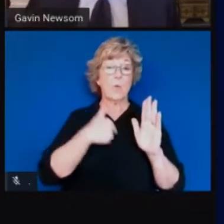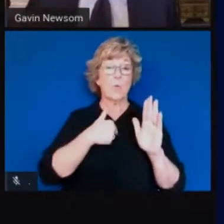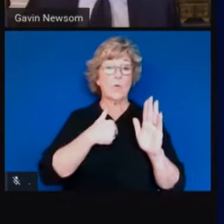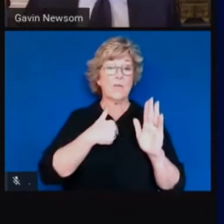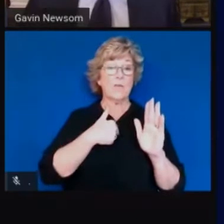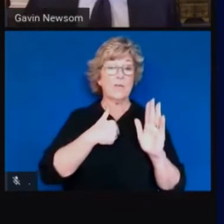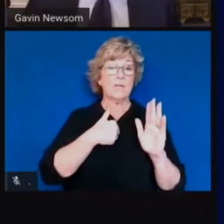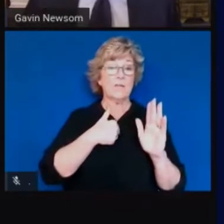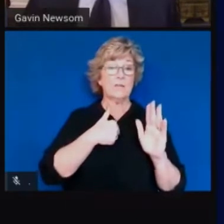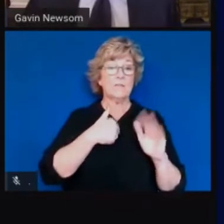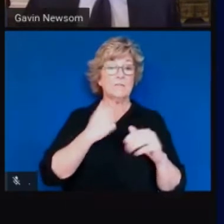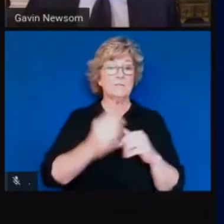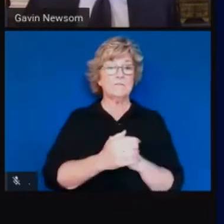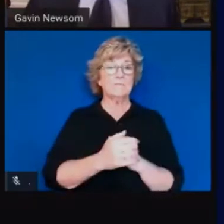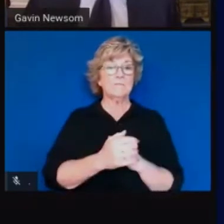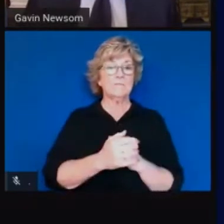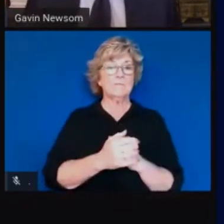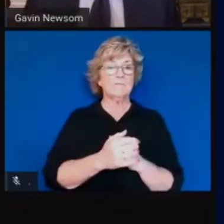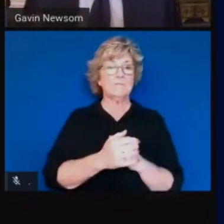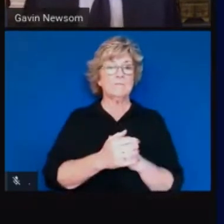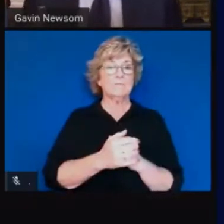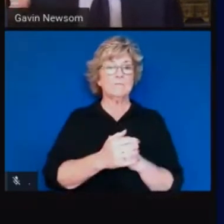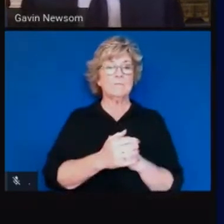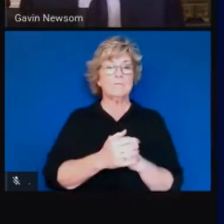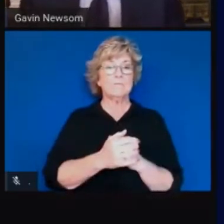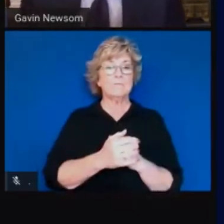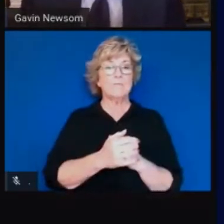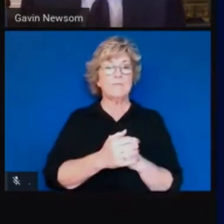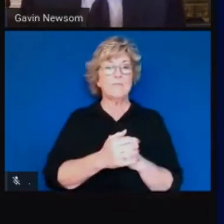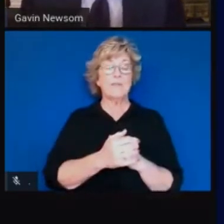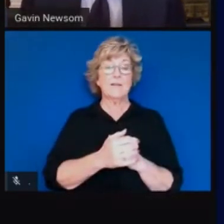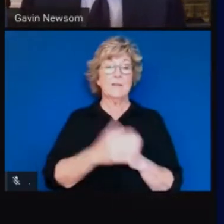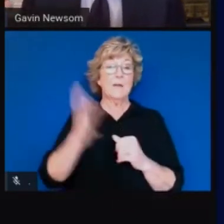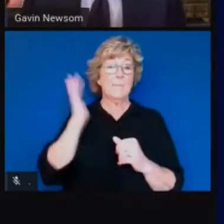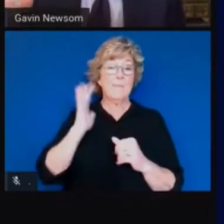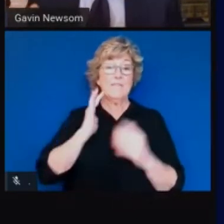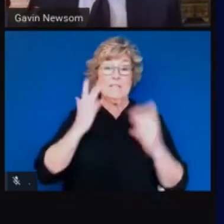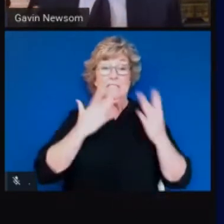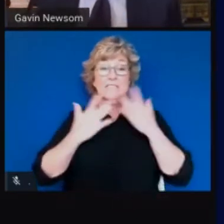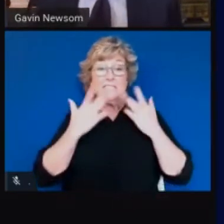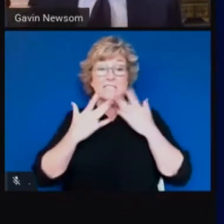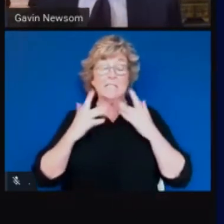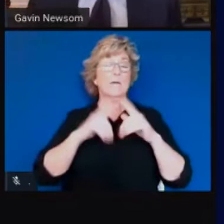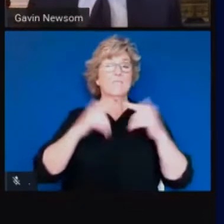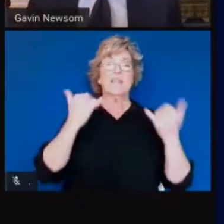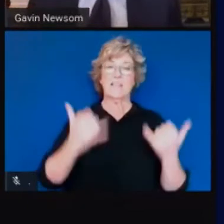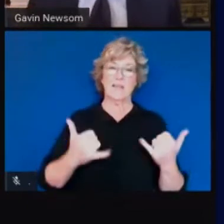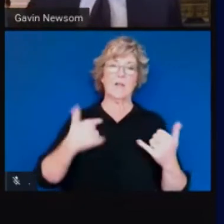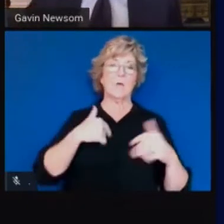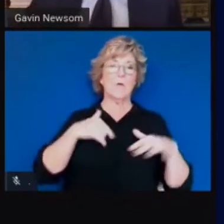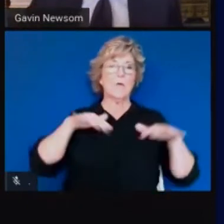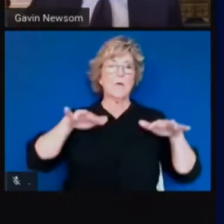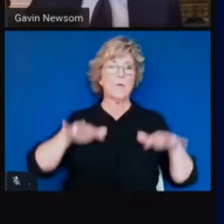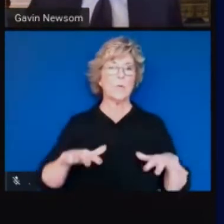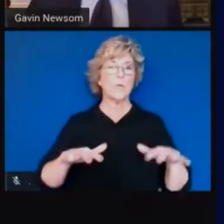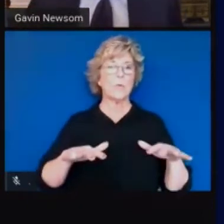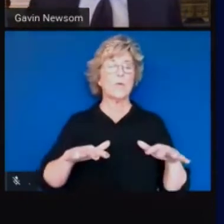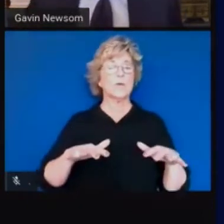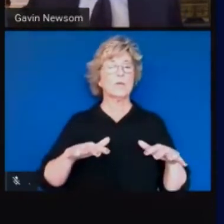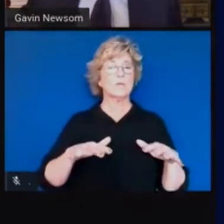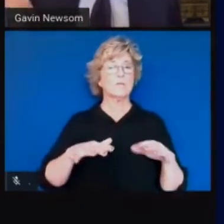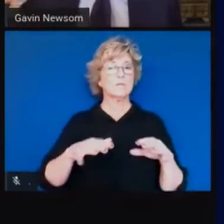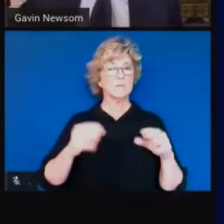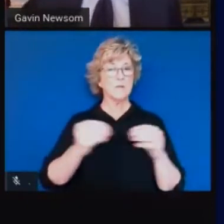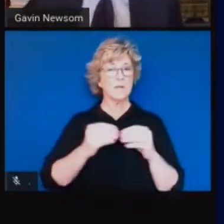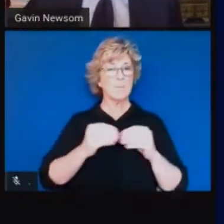operating under a scarce mindset. Now we can operate with a more abundant mindset.